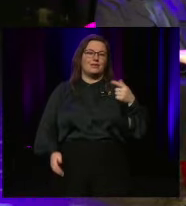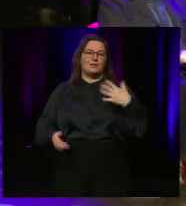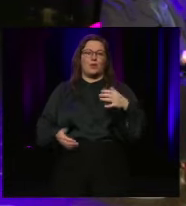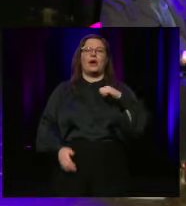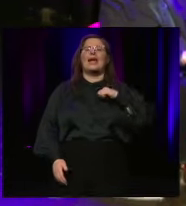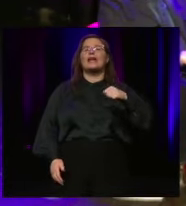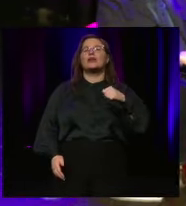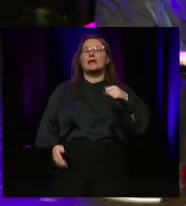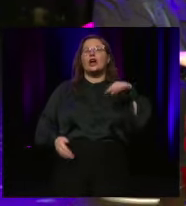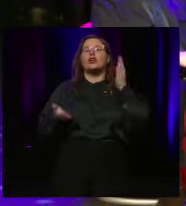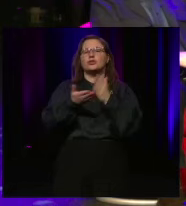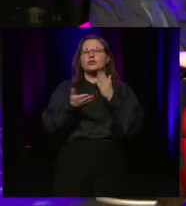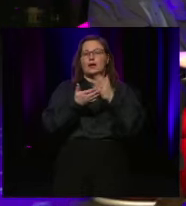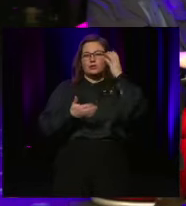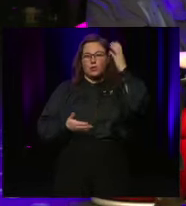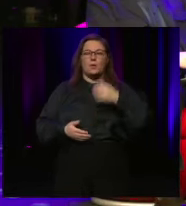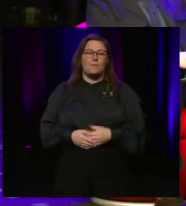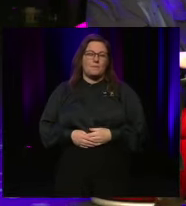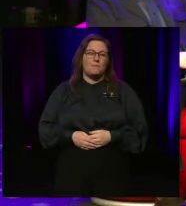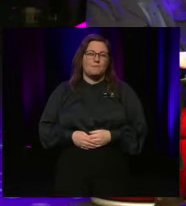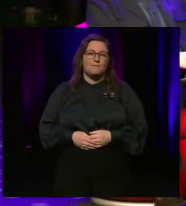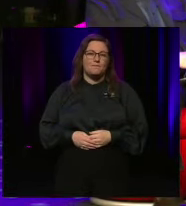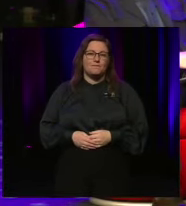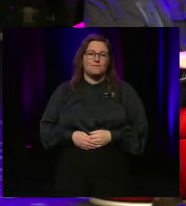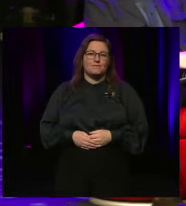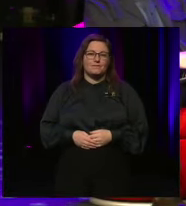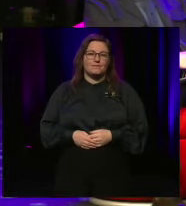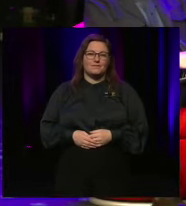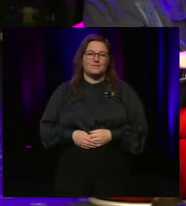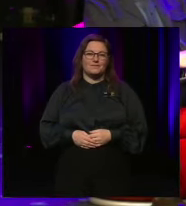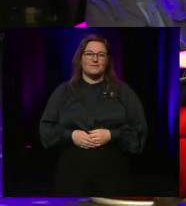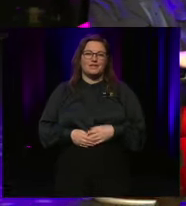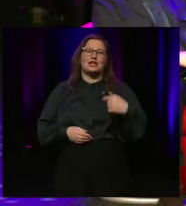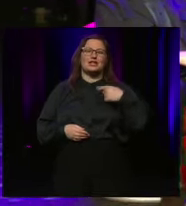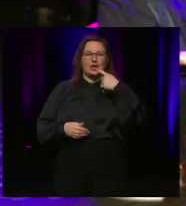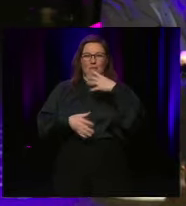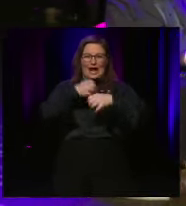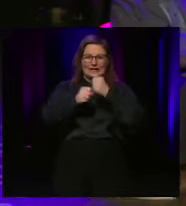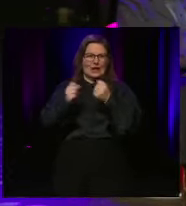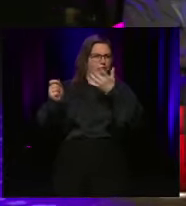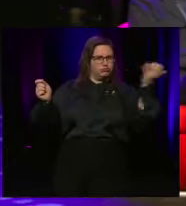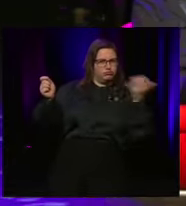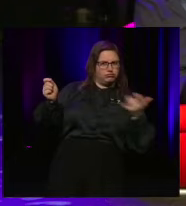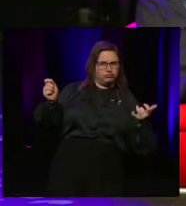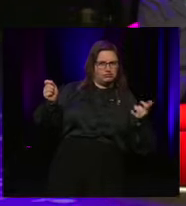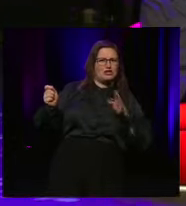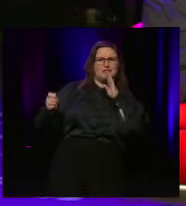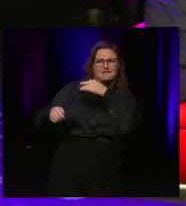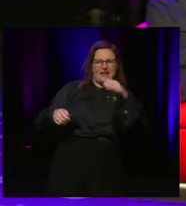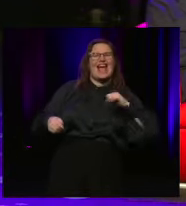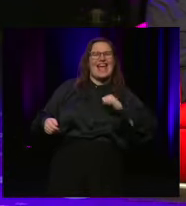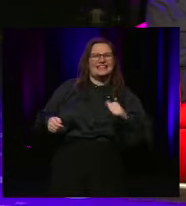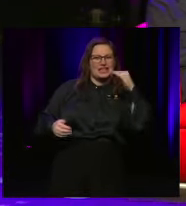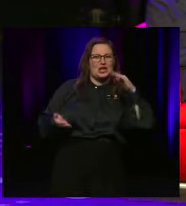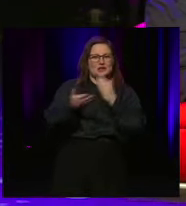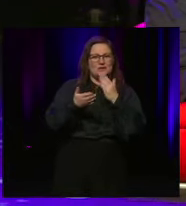University College in Stockholm. That is Enskilda Högskolan in Stockholm. So we organized